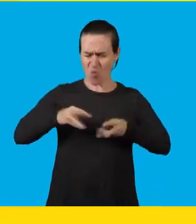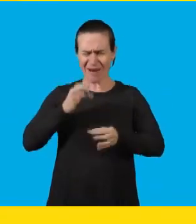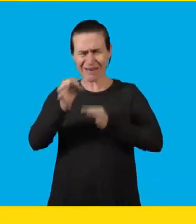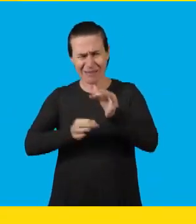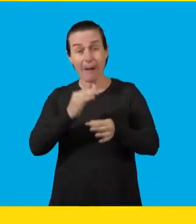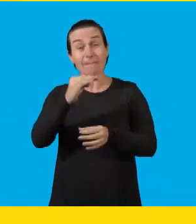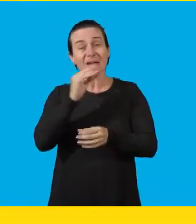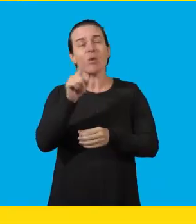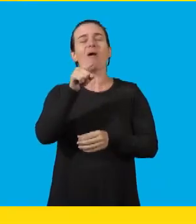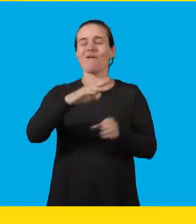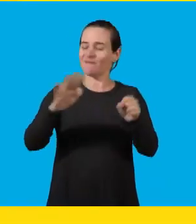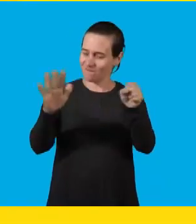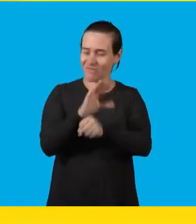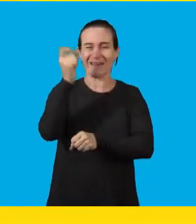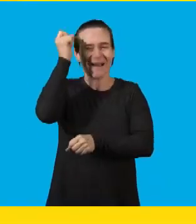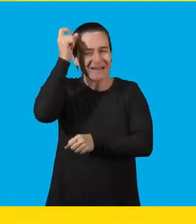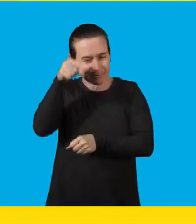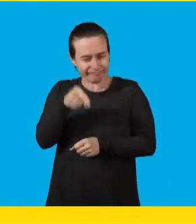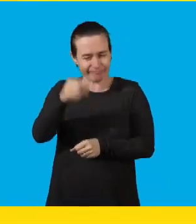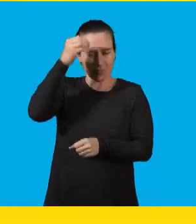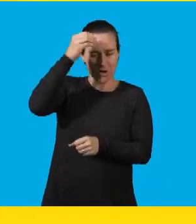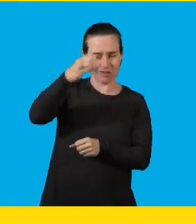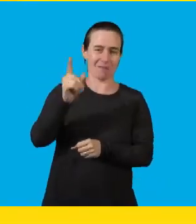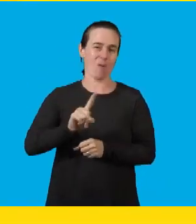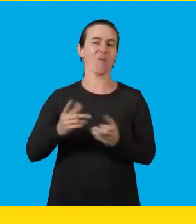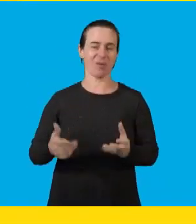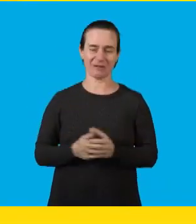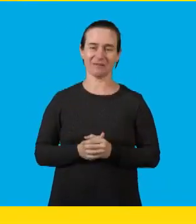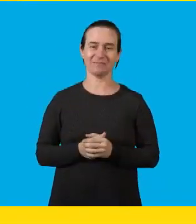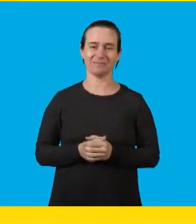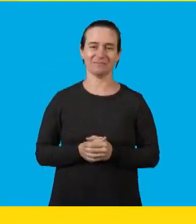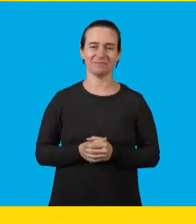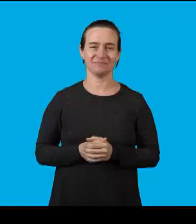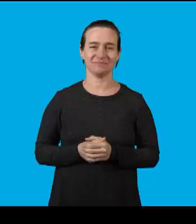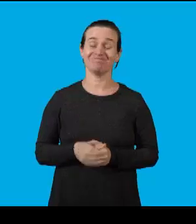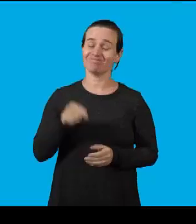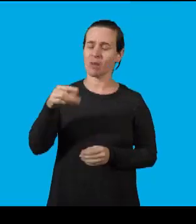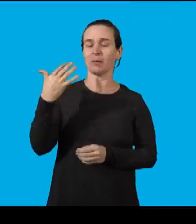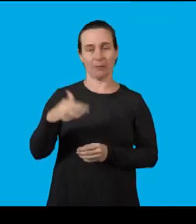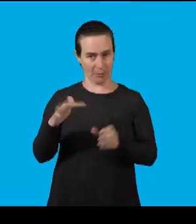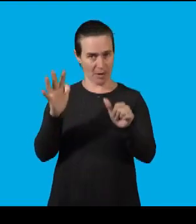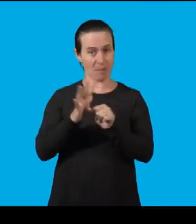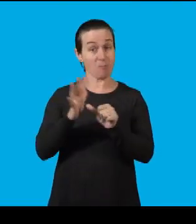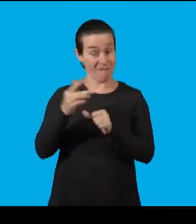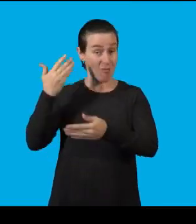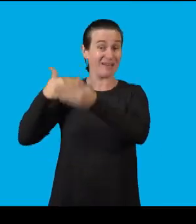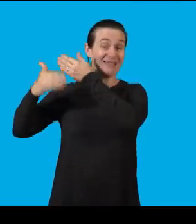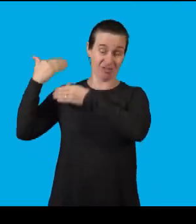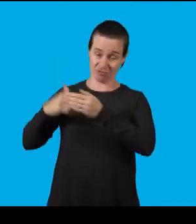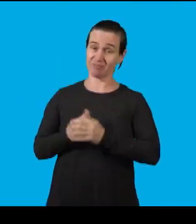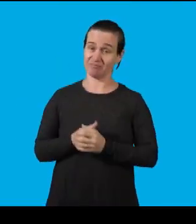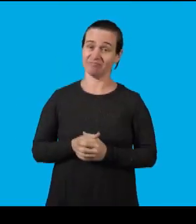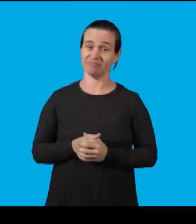shows that you have an understanding of what those concepts mean. That is very important in